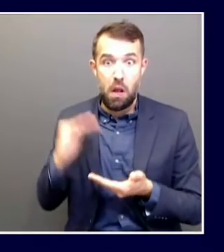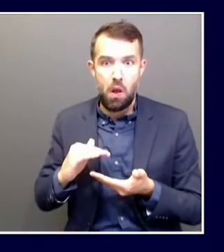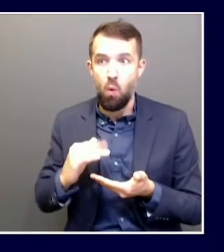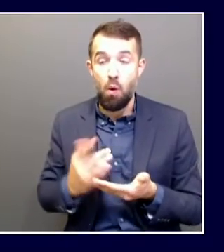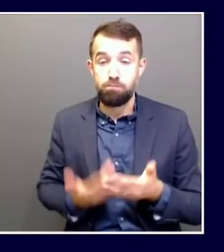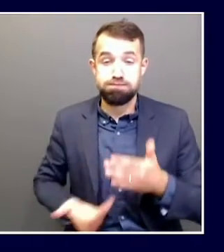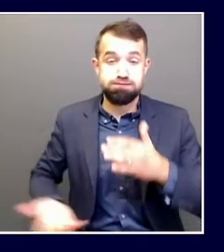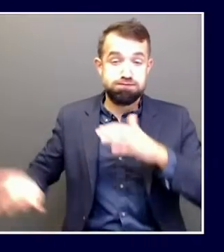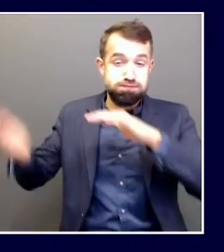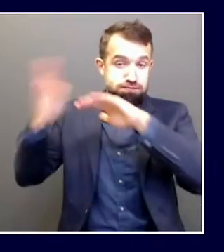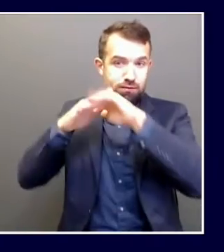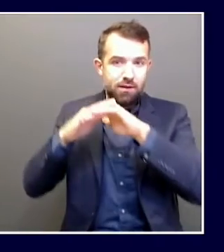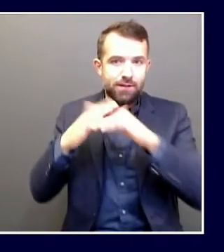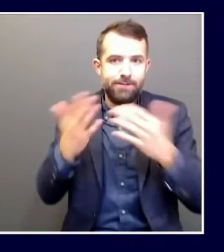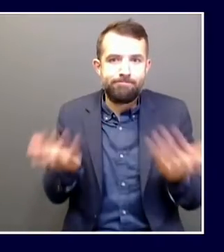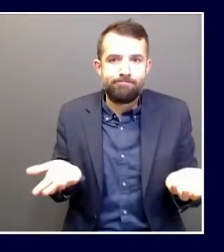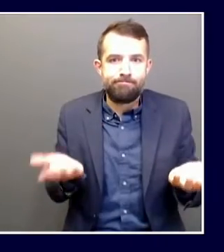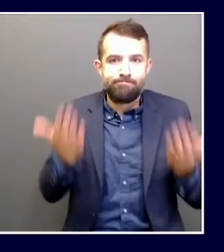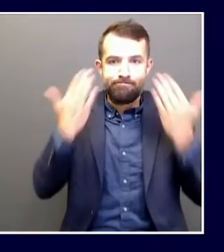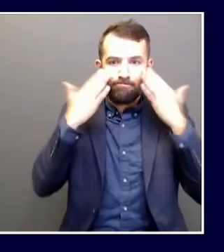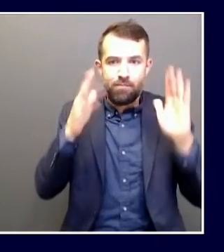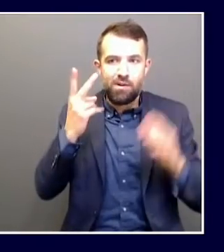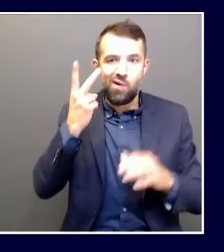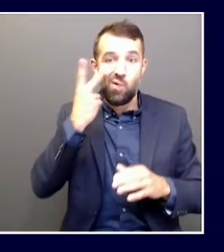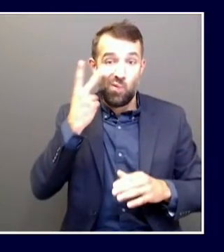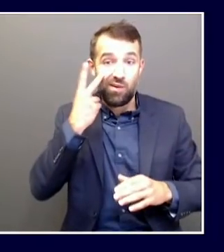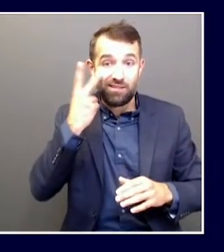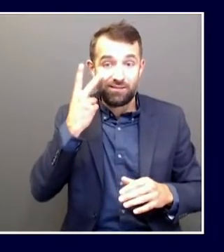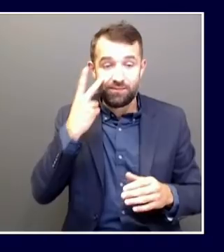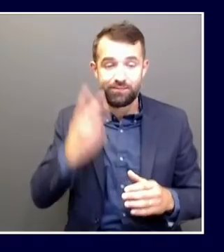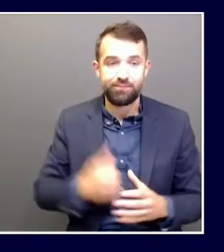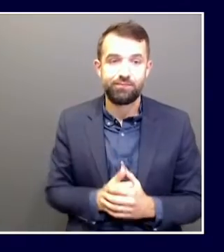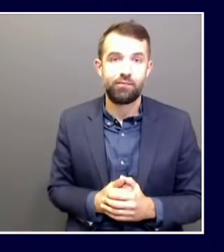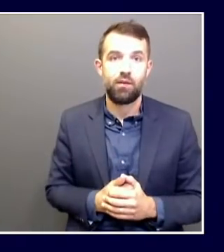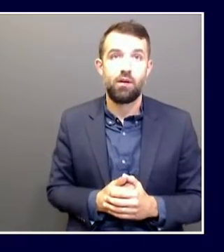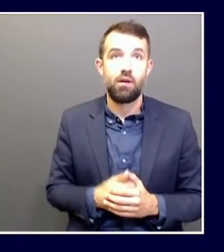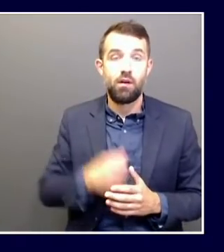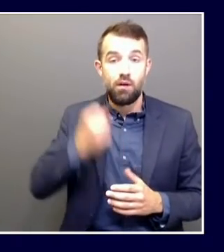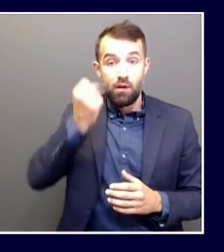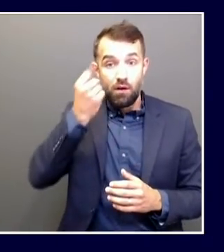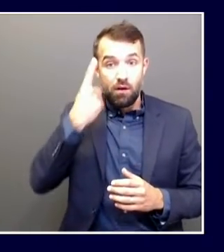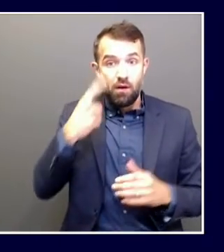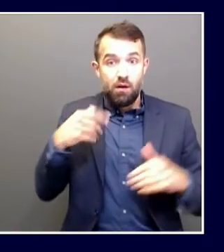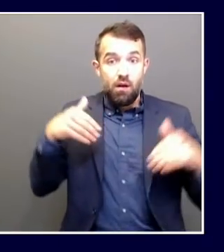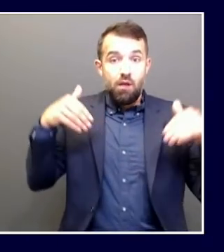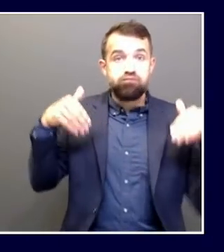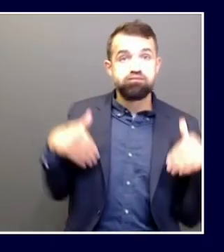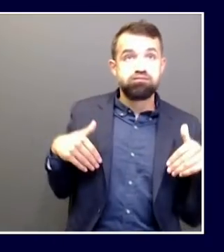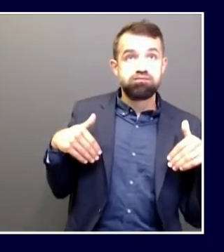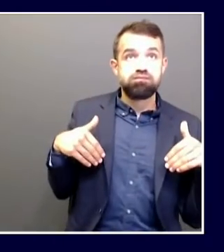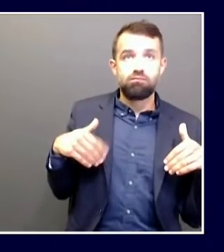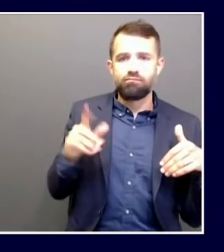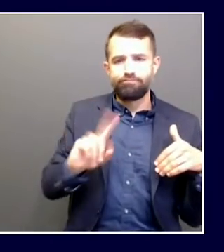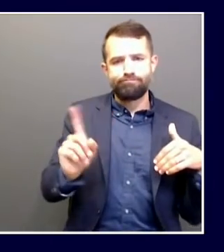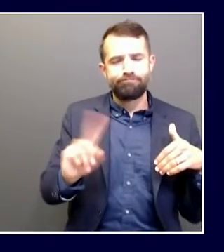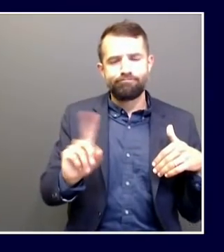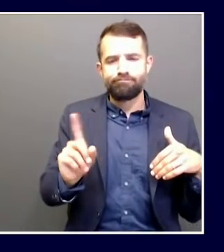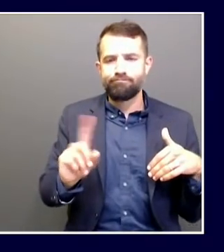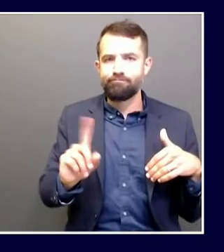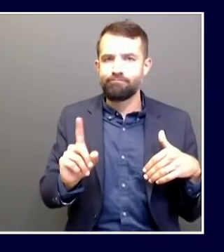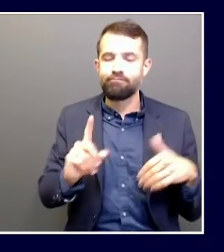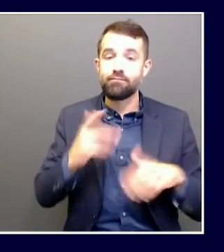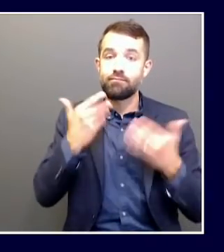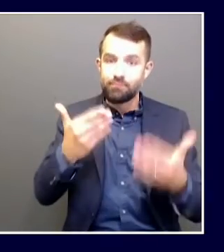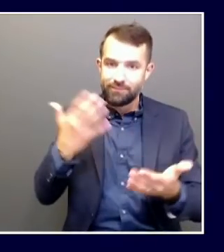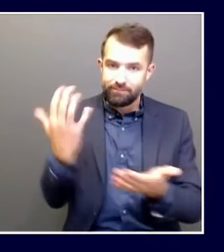Only time will tell, but we don't need to just let it happen to us. The more folks get vaccinated against the flu, for sure, the